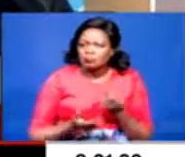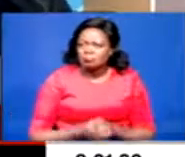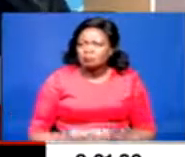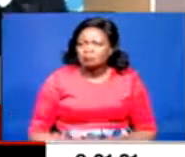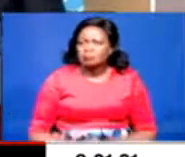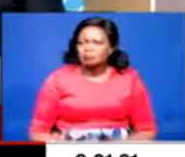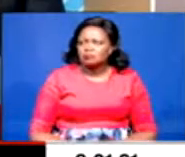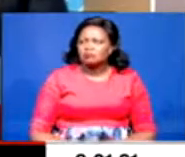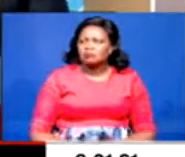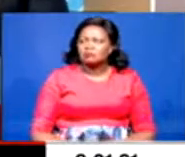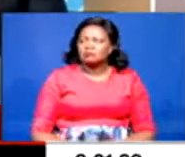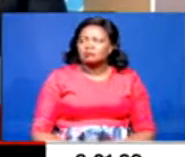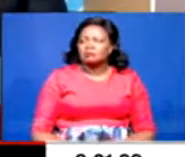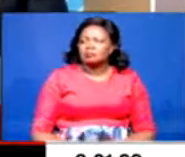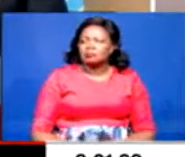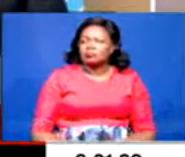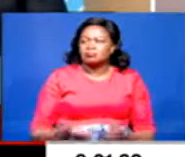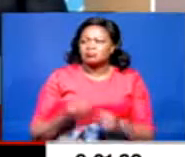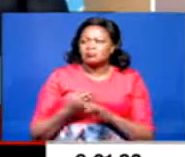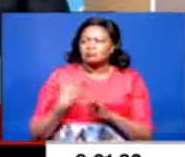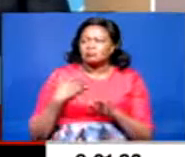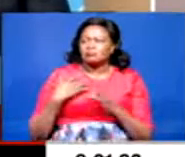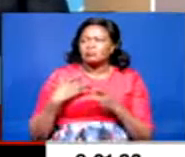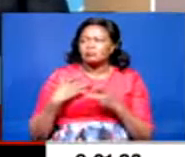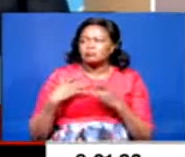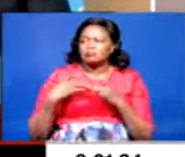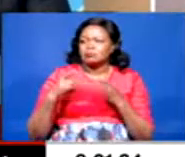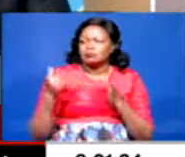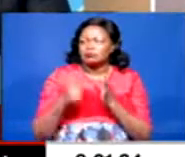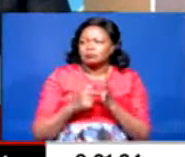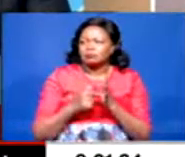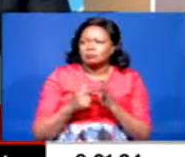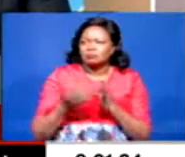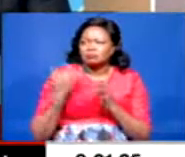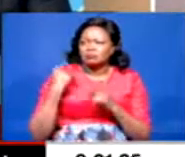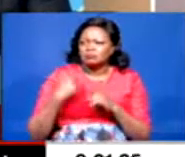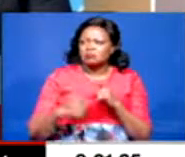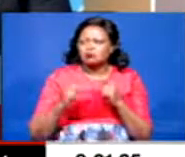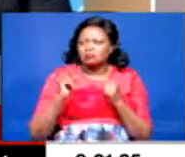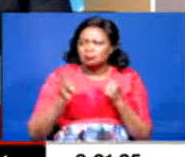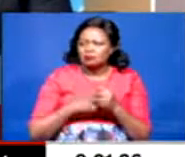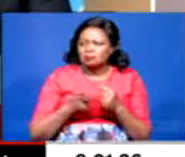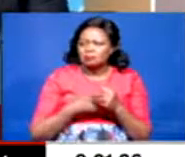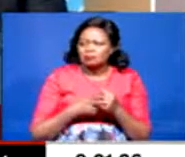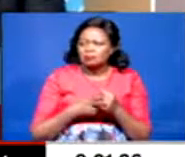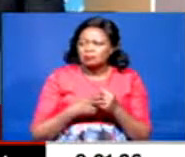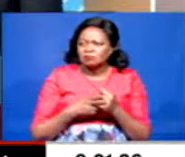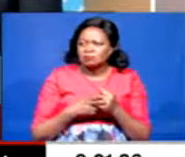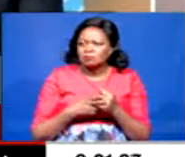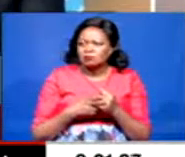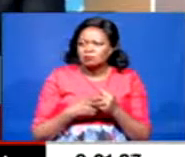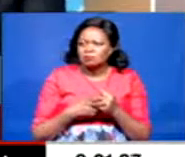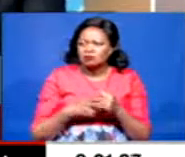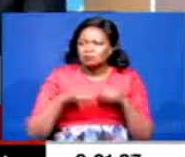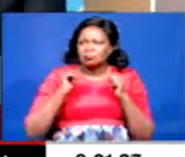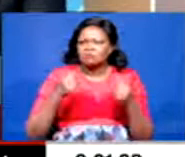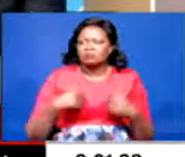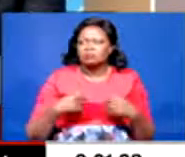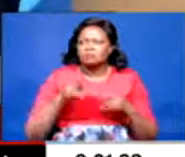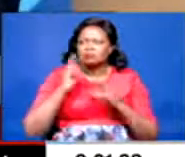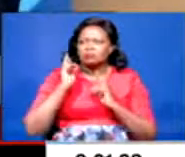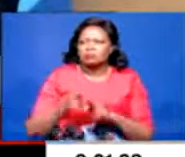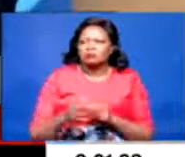Victor, quite an interesting point that you raised. But going back to 2017, Gisore, have we had a report of the audit